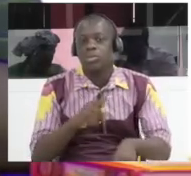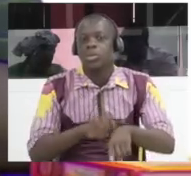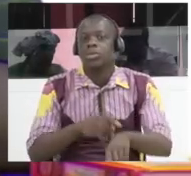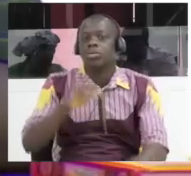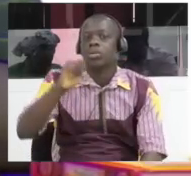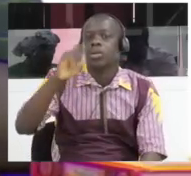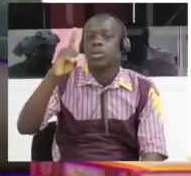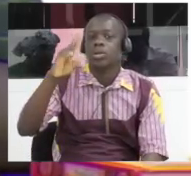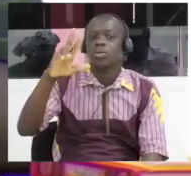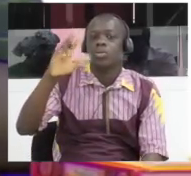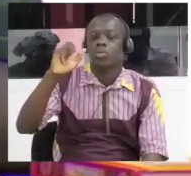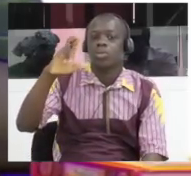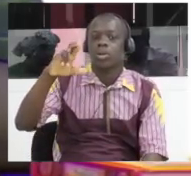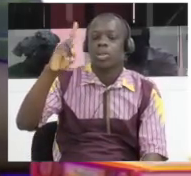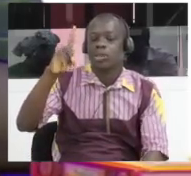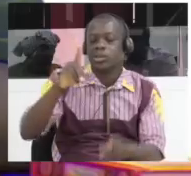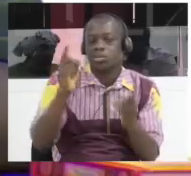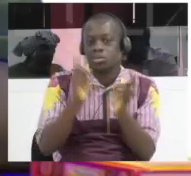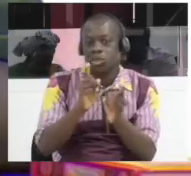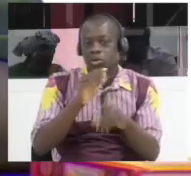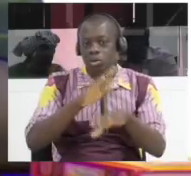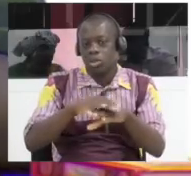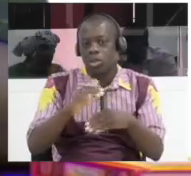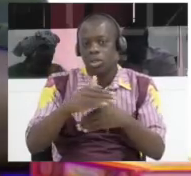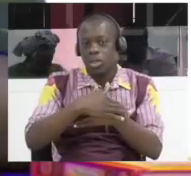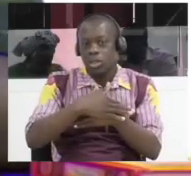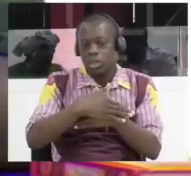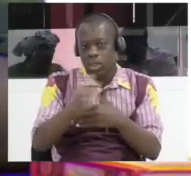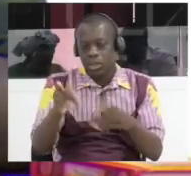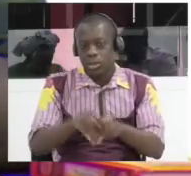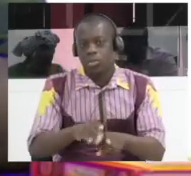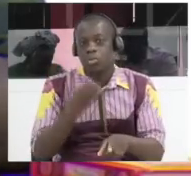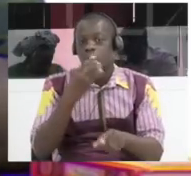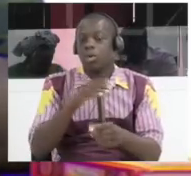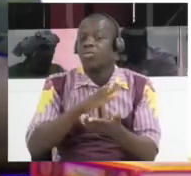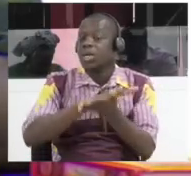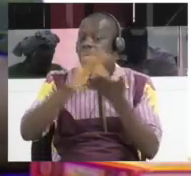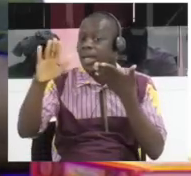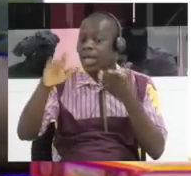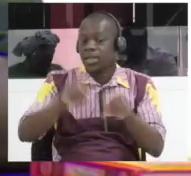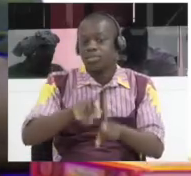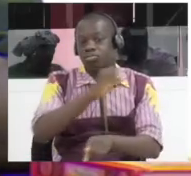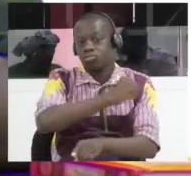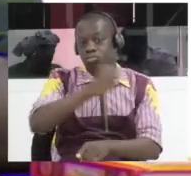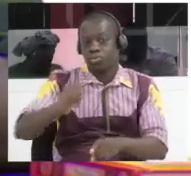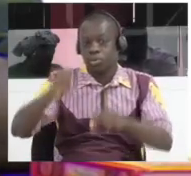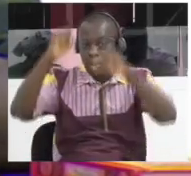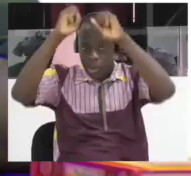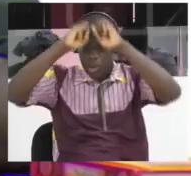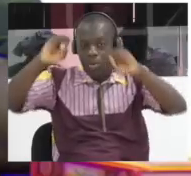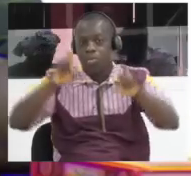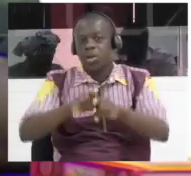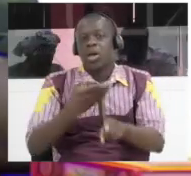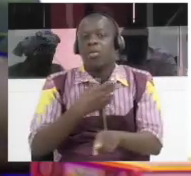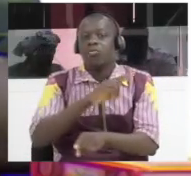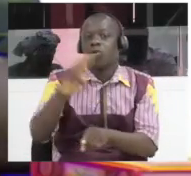as I told you earlier on, when Edward encountered me to the gate, he told me very clearly that they've overthrown the government, but they don't have any